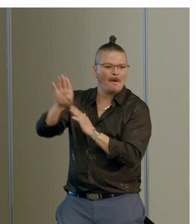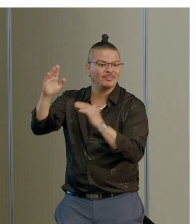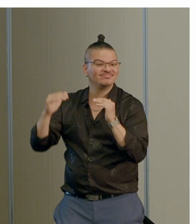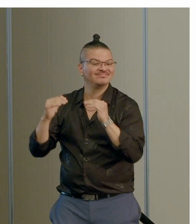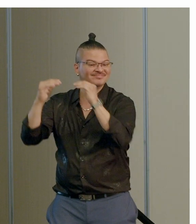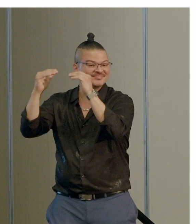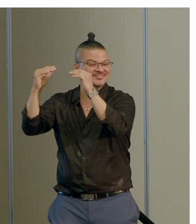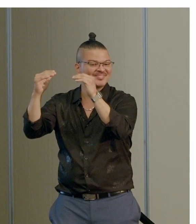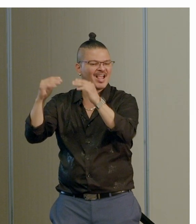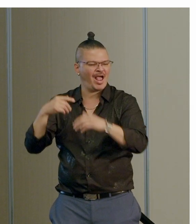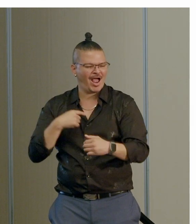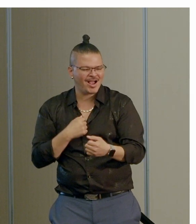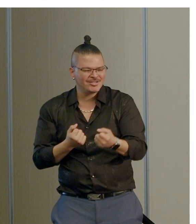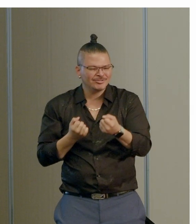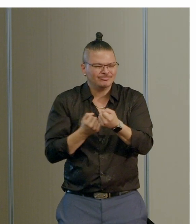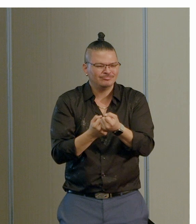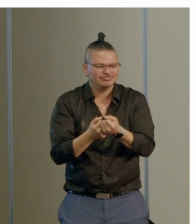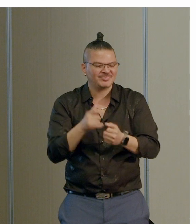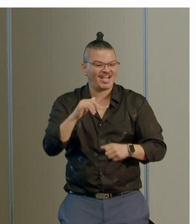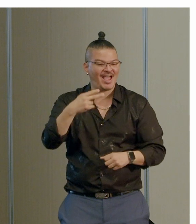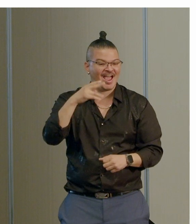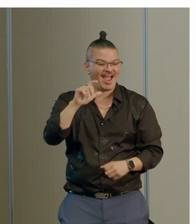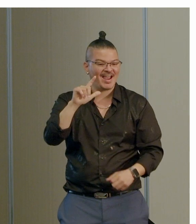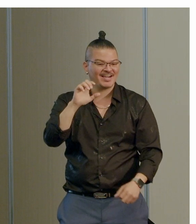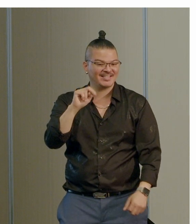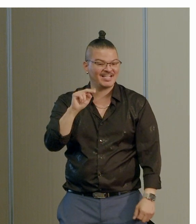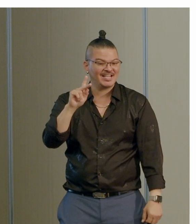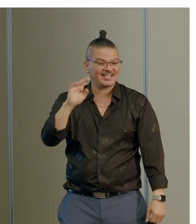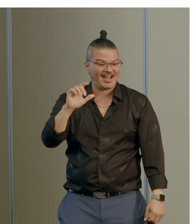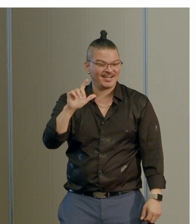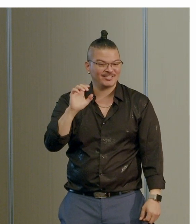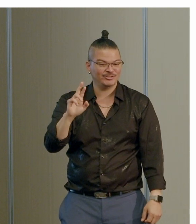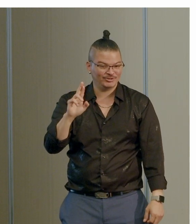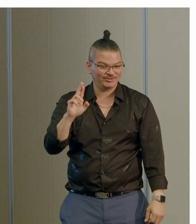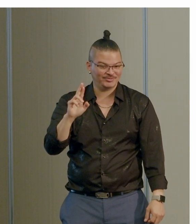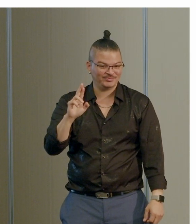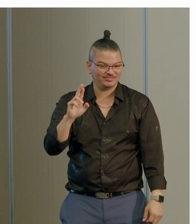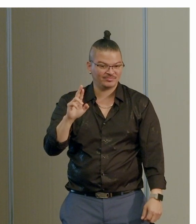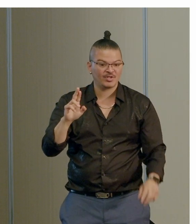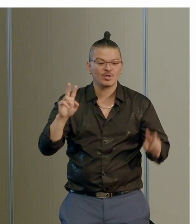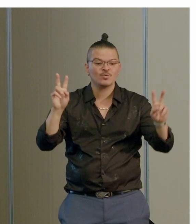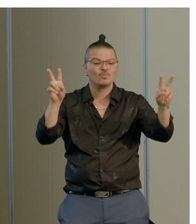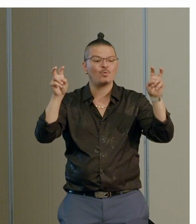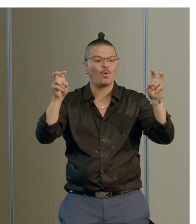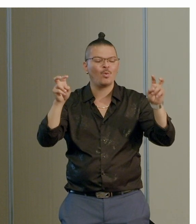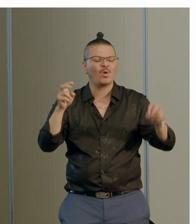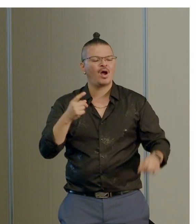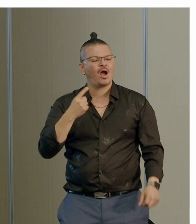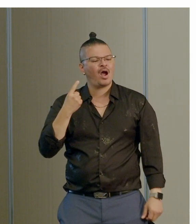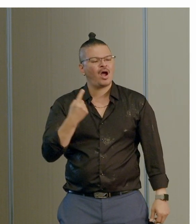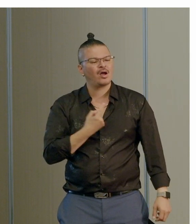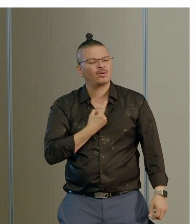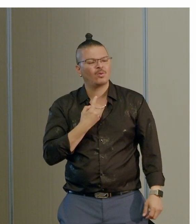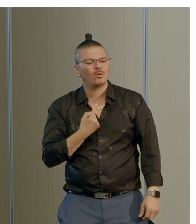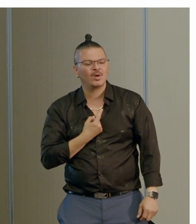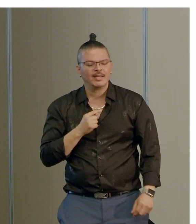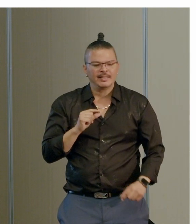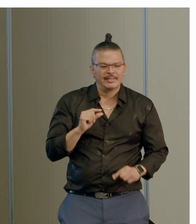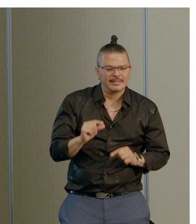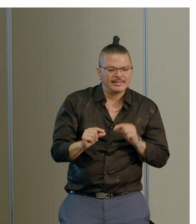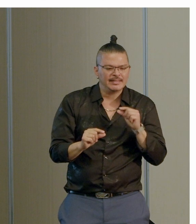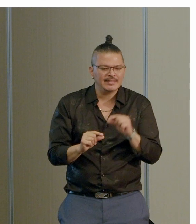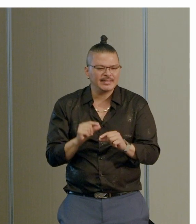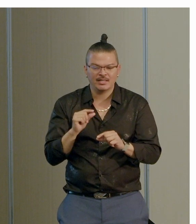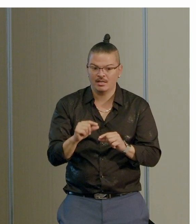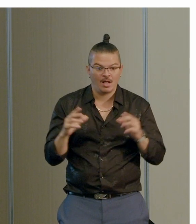Helen Keller has a quote that I use often: "Alone we can do so little. Together we can do so much." And